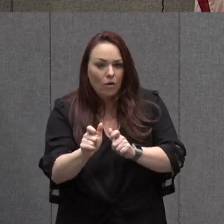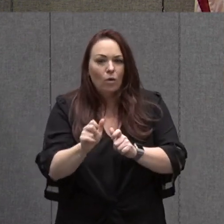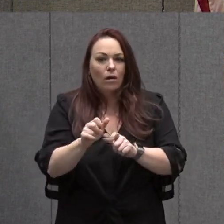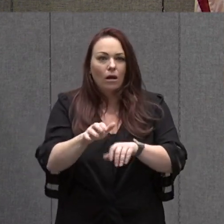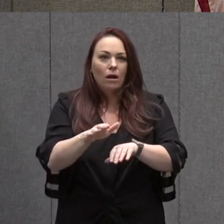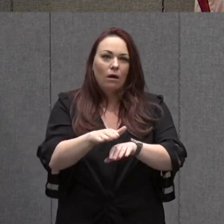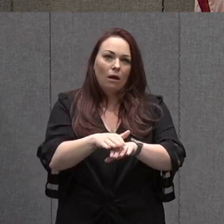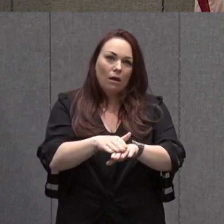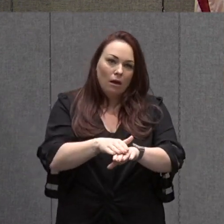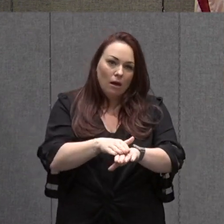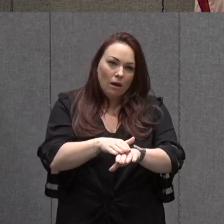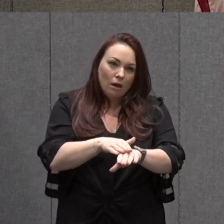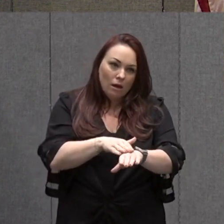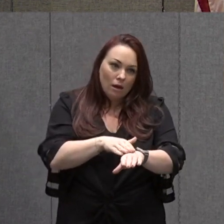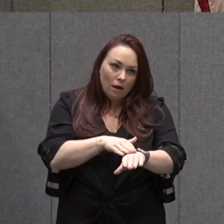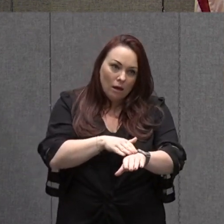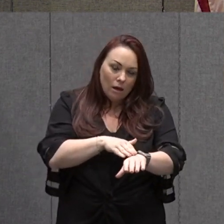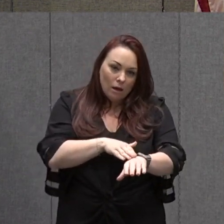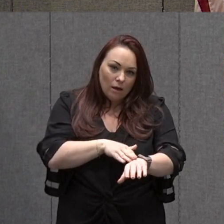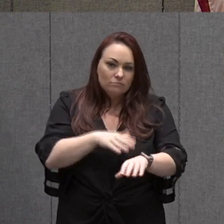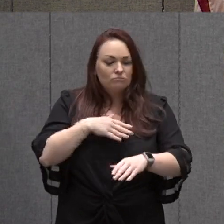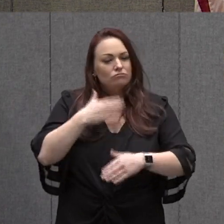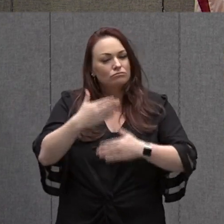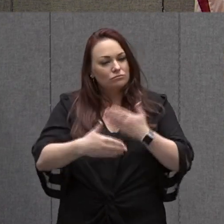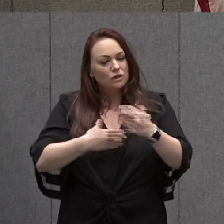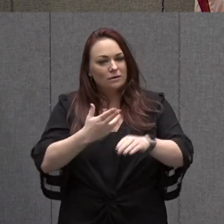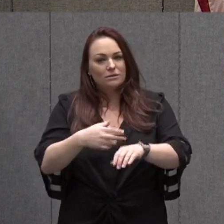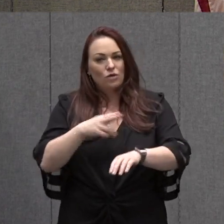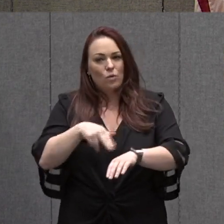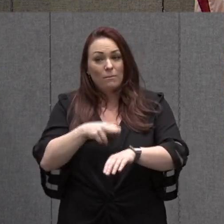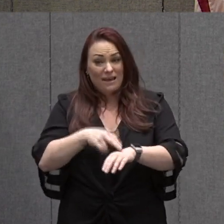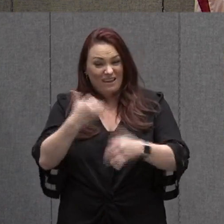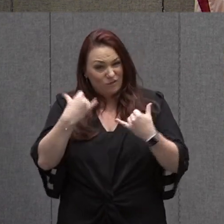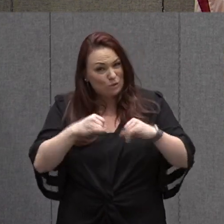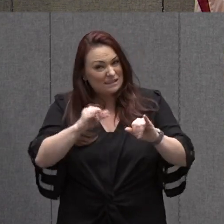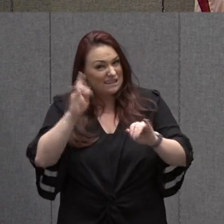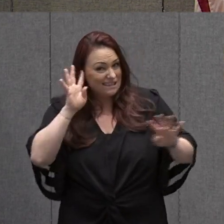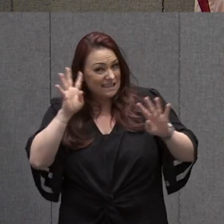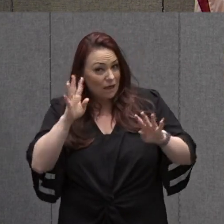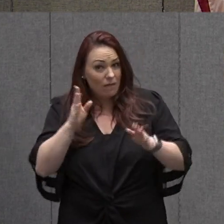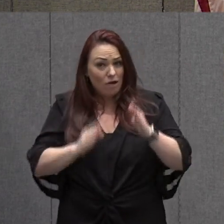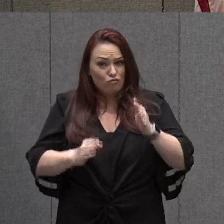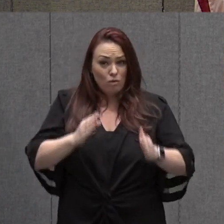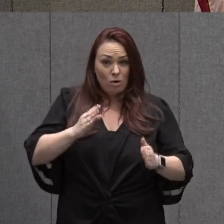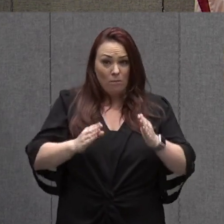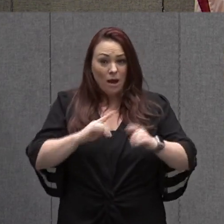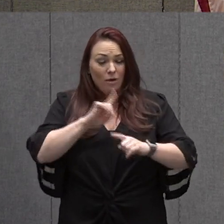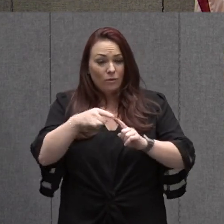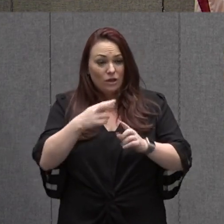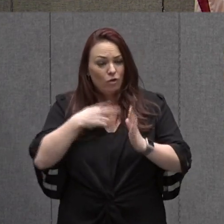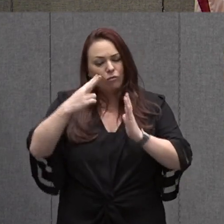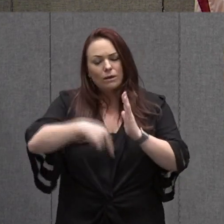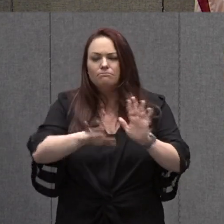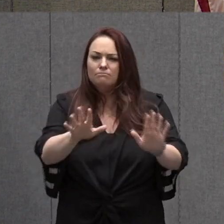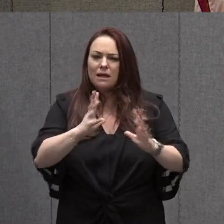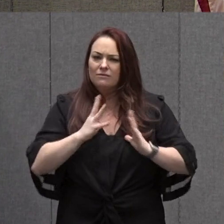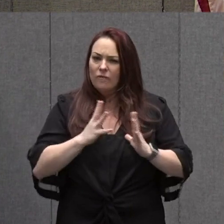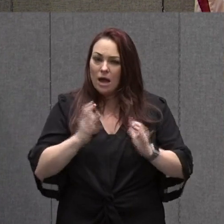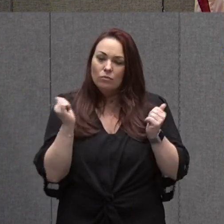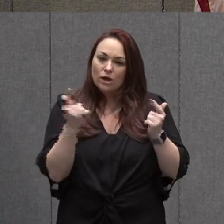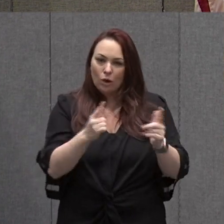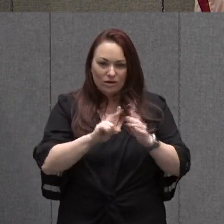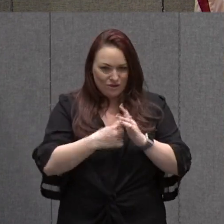too slow. If you're still kind of sounding like a robot when you read, that's okay. We all start that way. But I'm